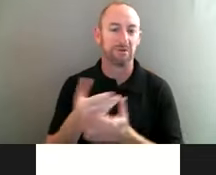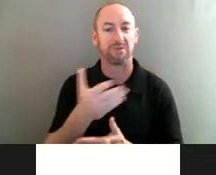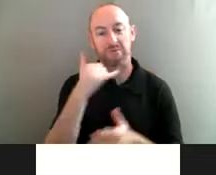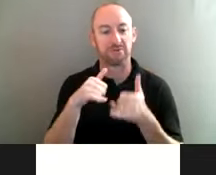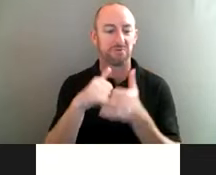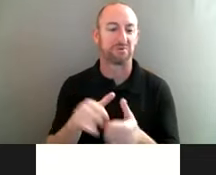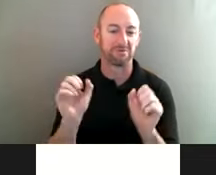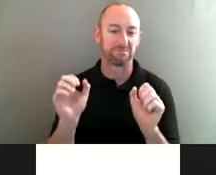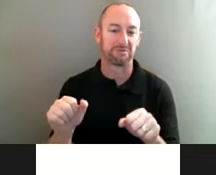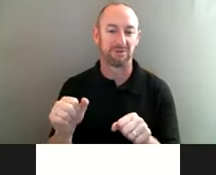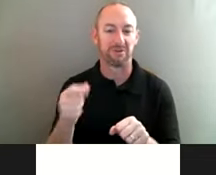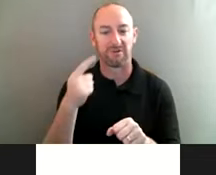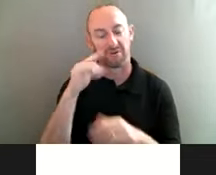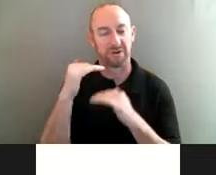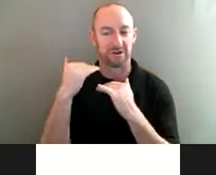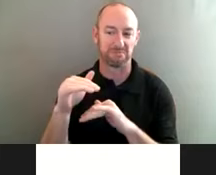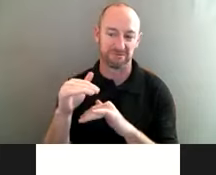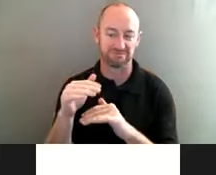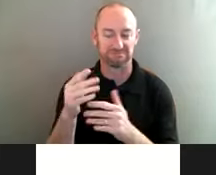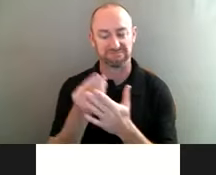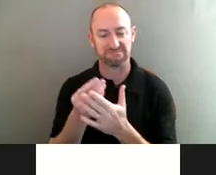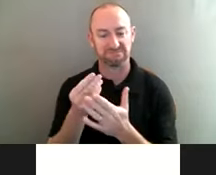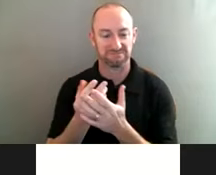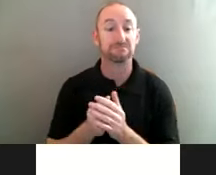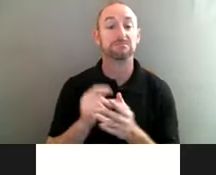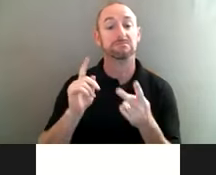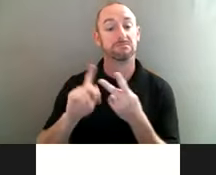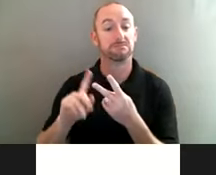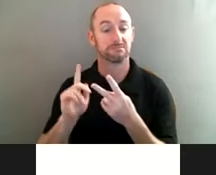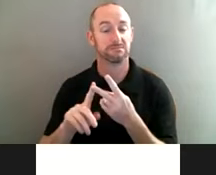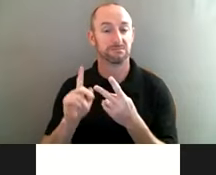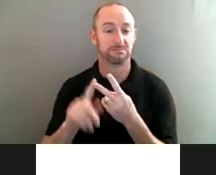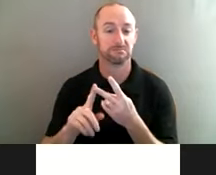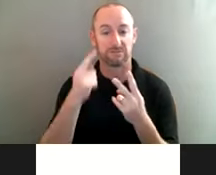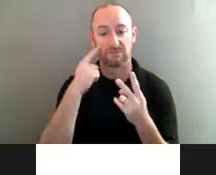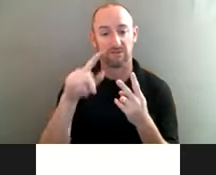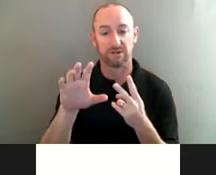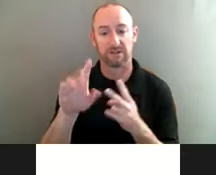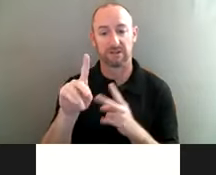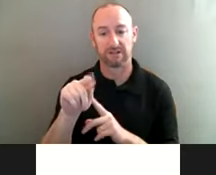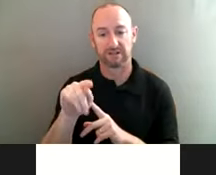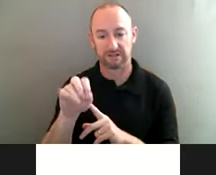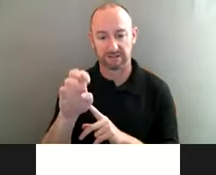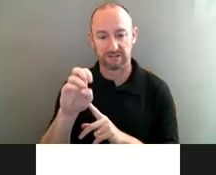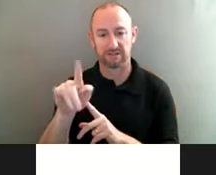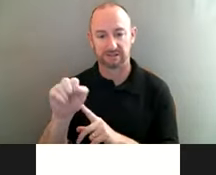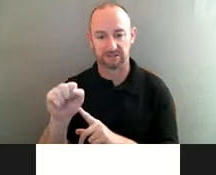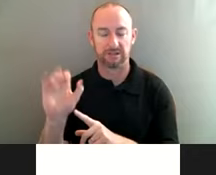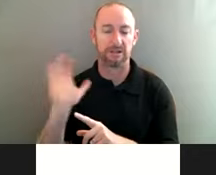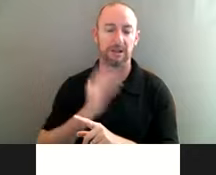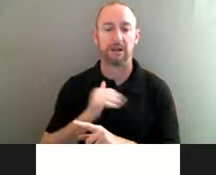for the amount of money we could spend. The second one is to Katie Ellis, who's our